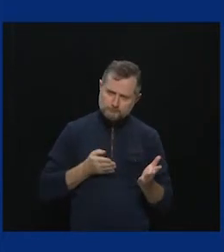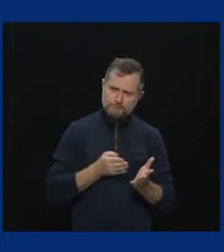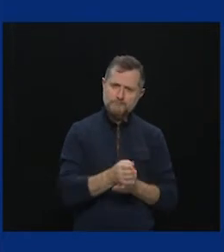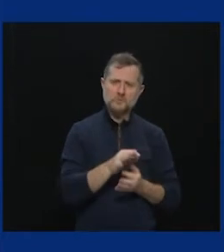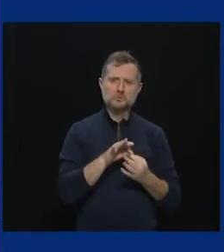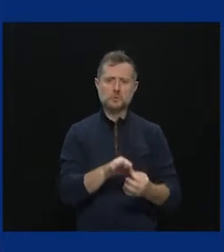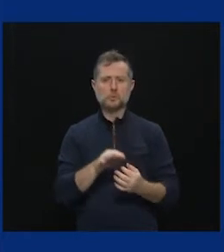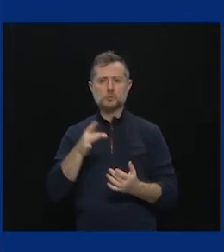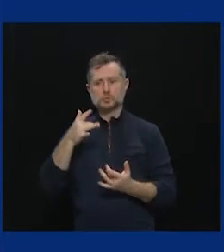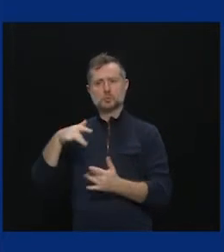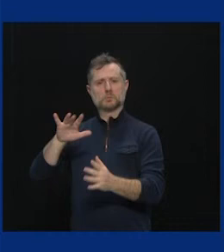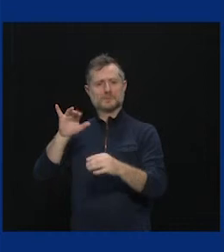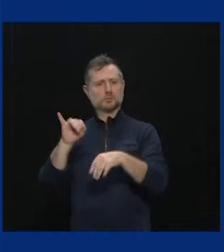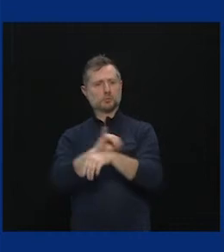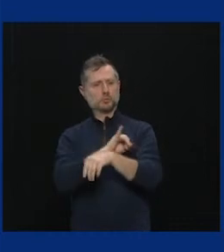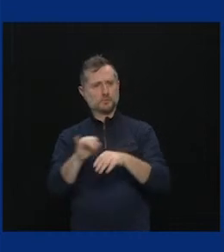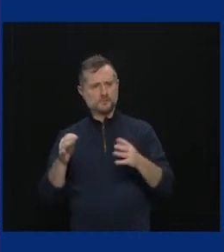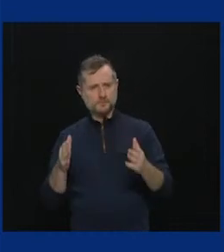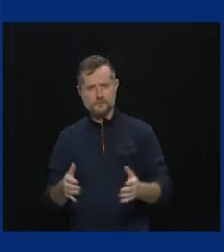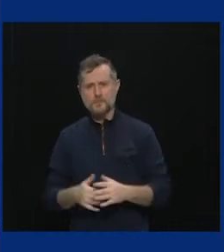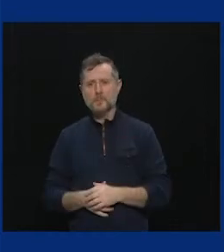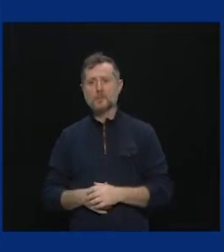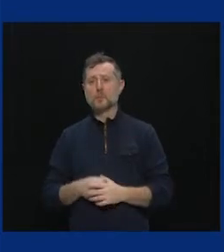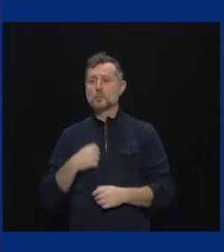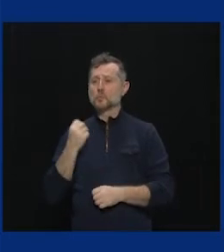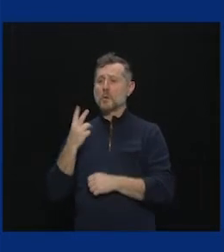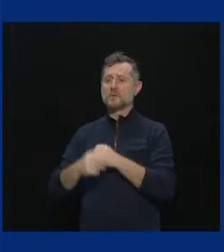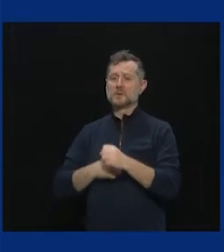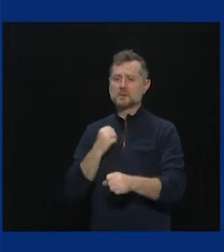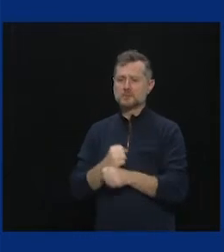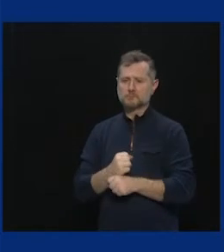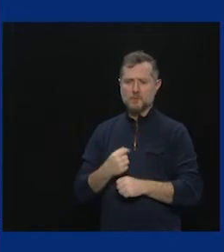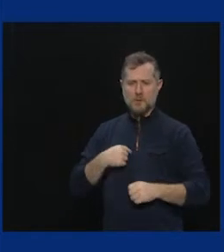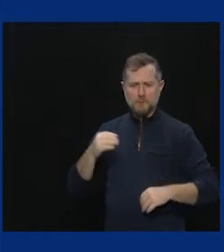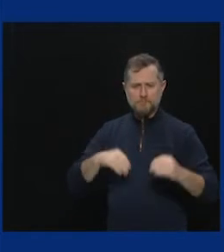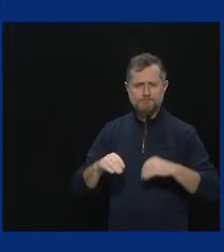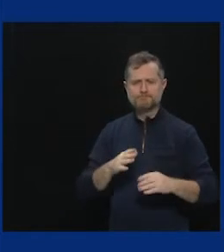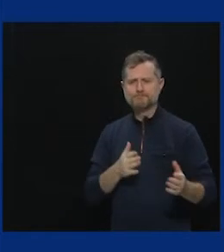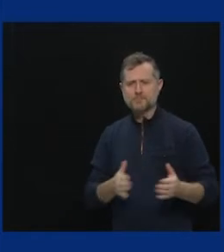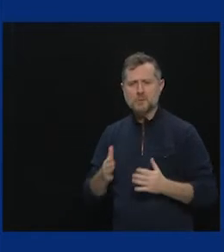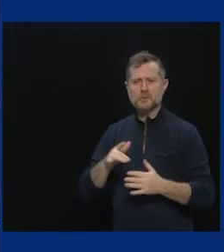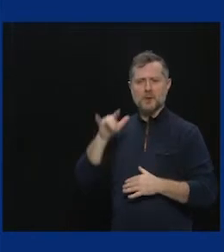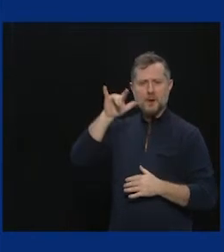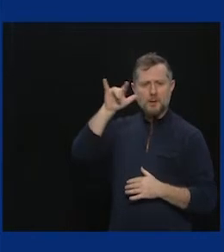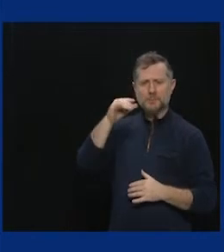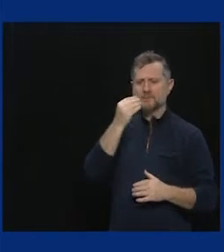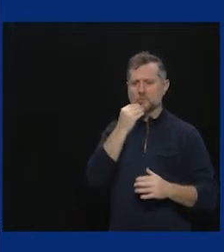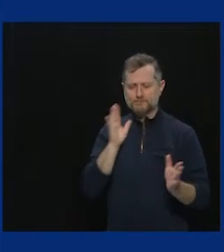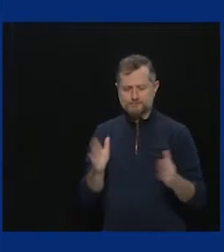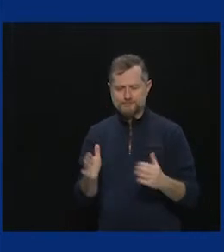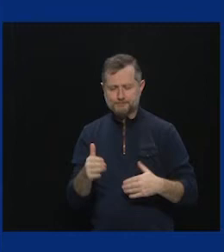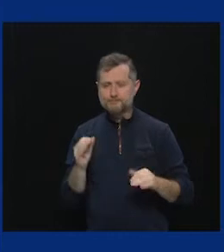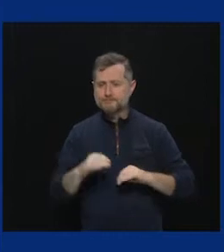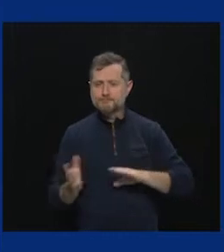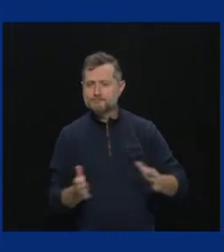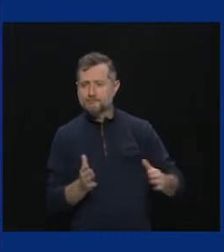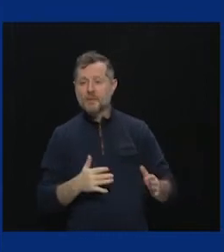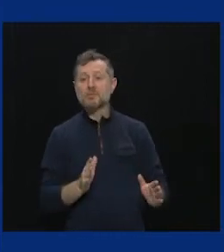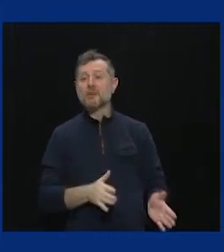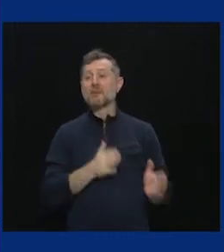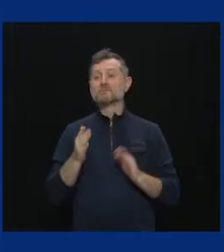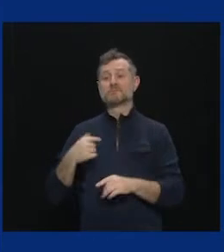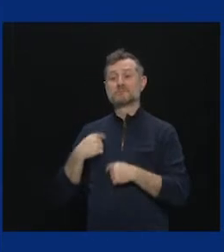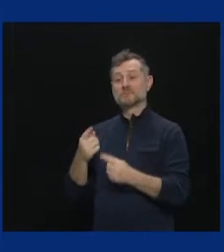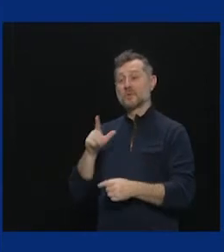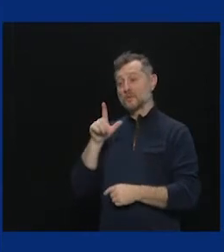I prepared airline meals for 12 years. And of the past 23 years, I have working at food